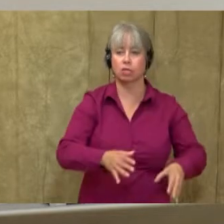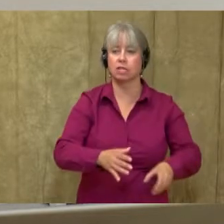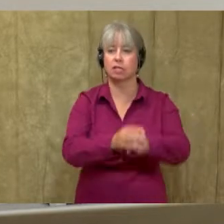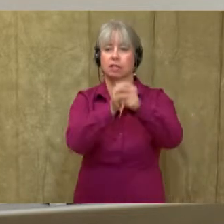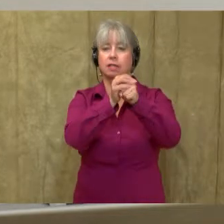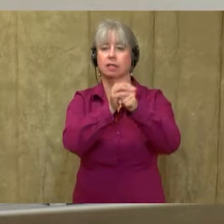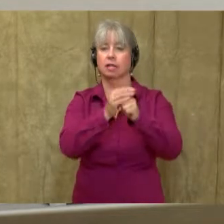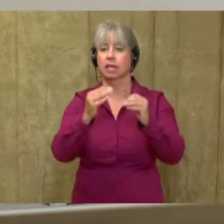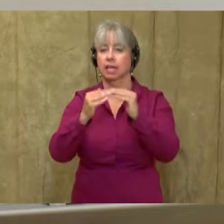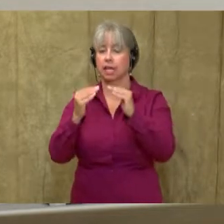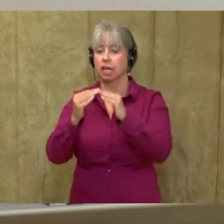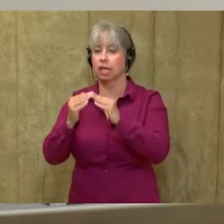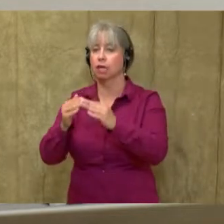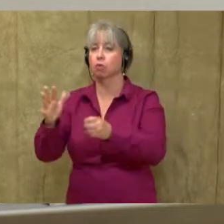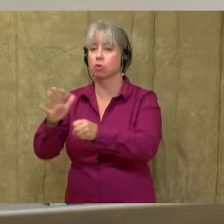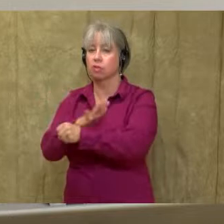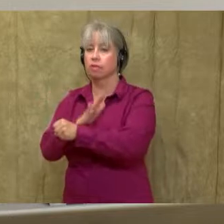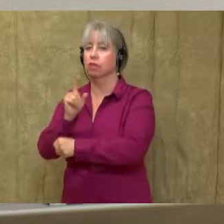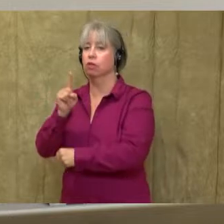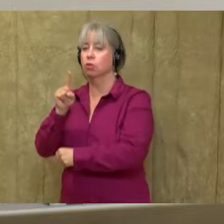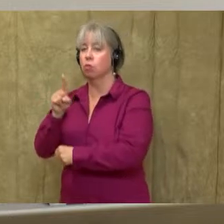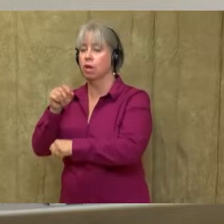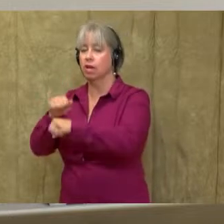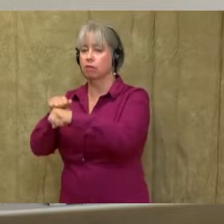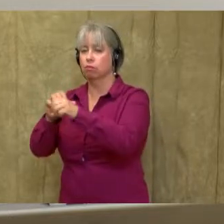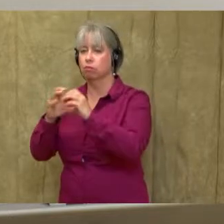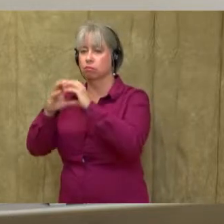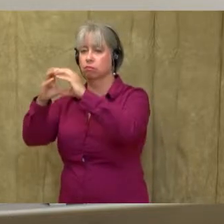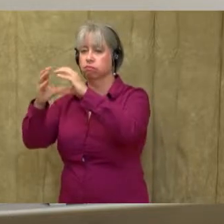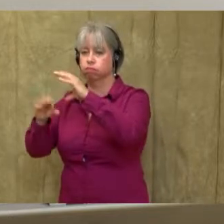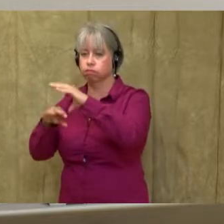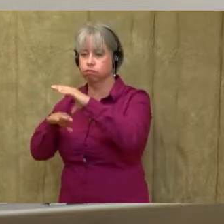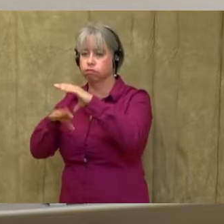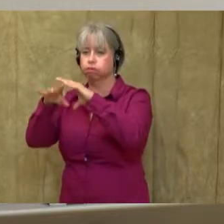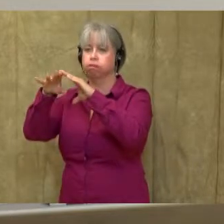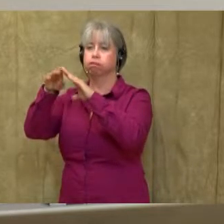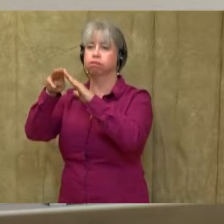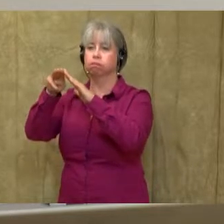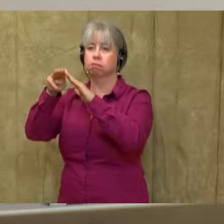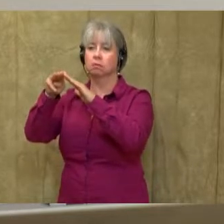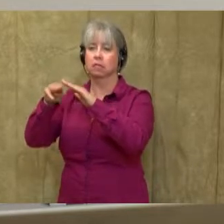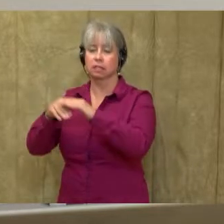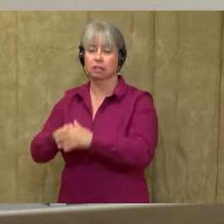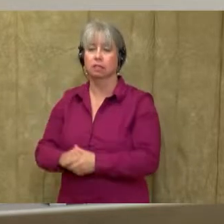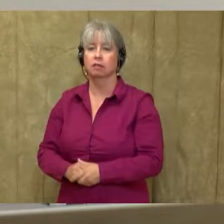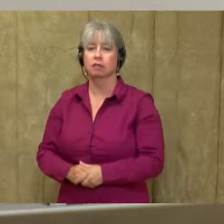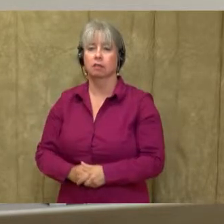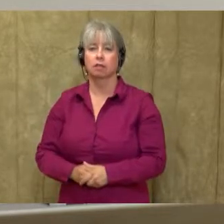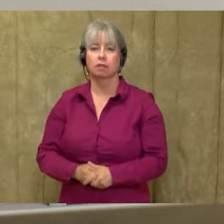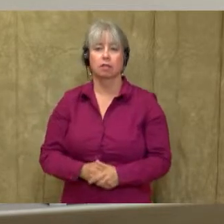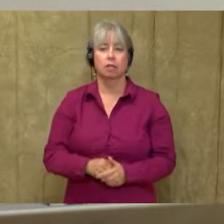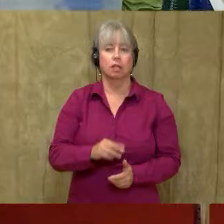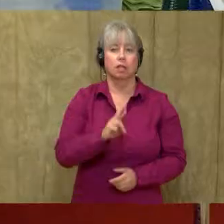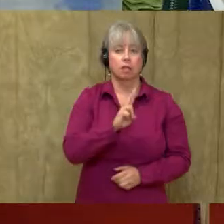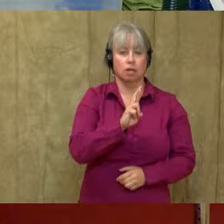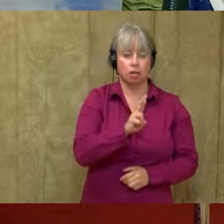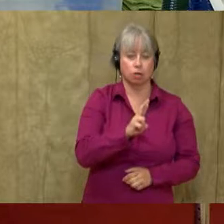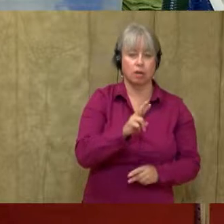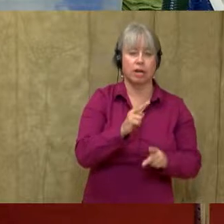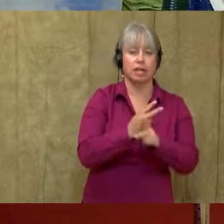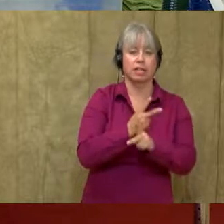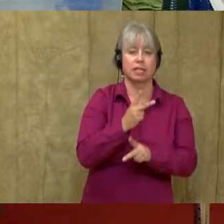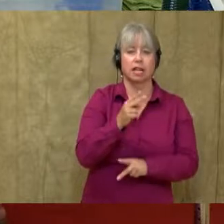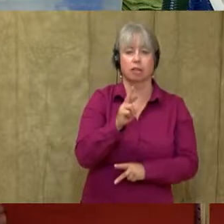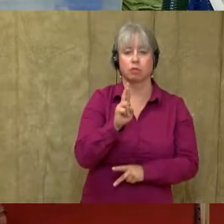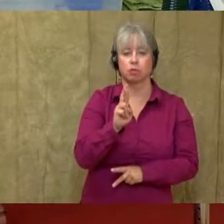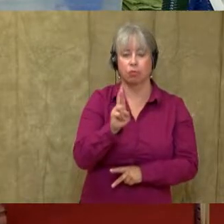up will equal this sphere filled up. Okay, So radius and radius would